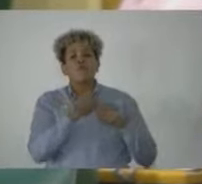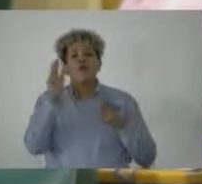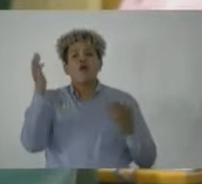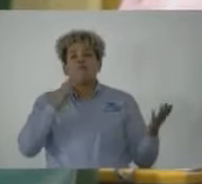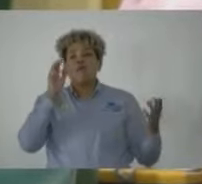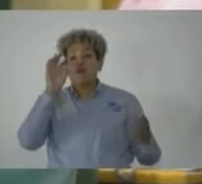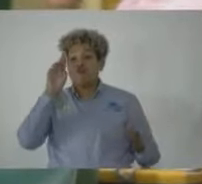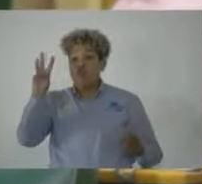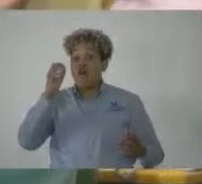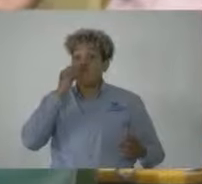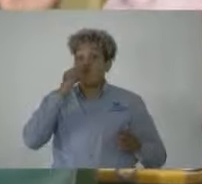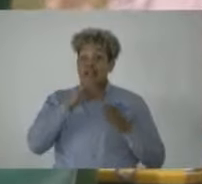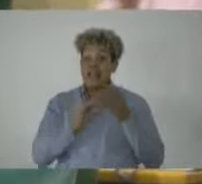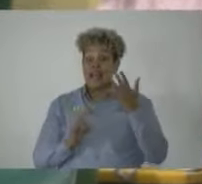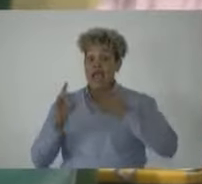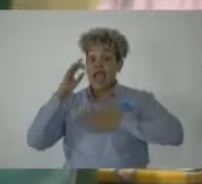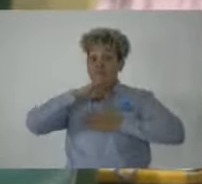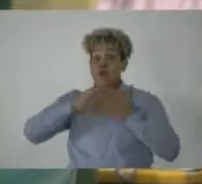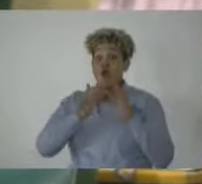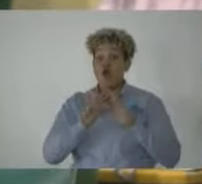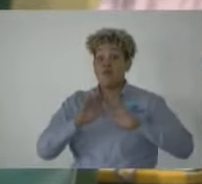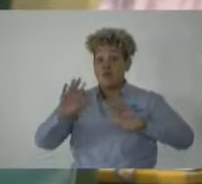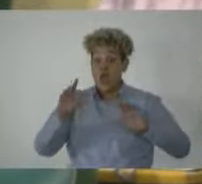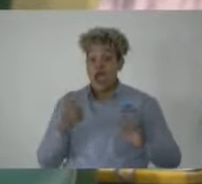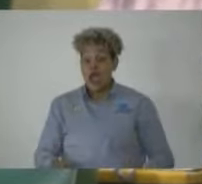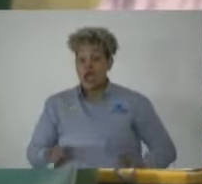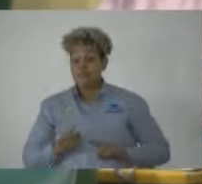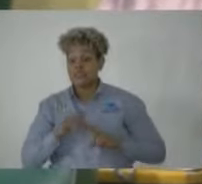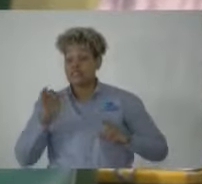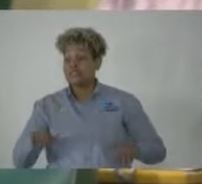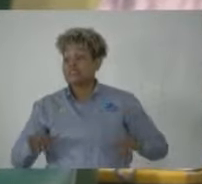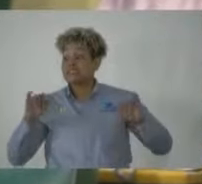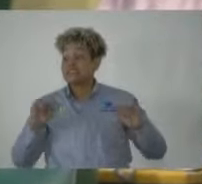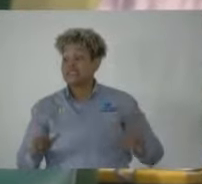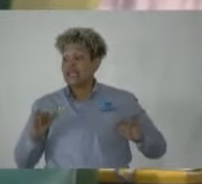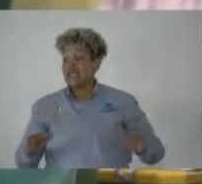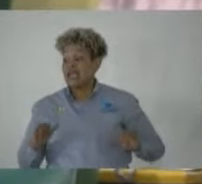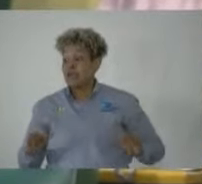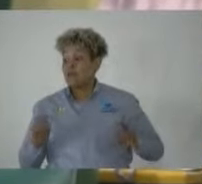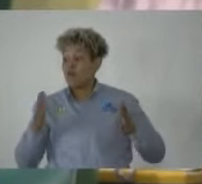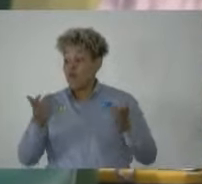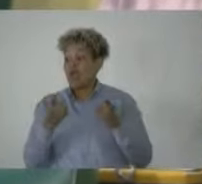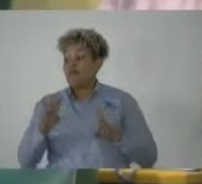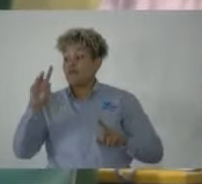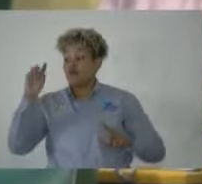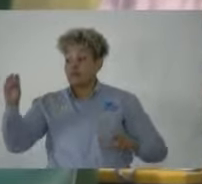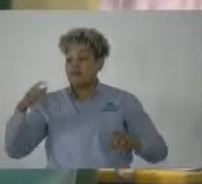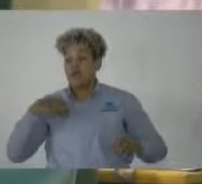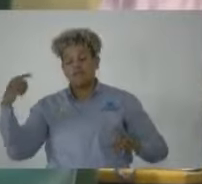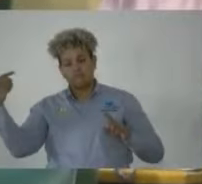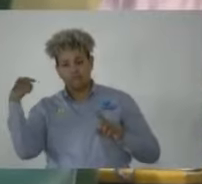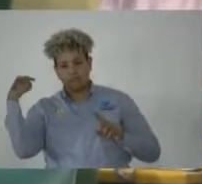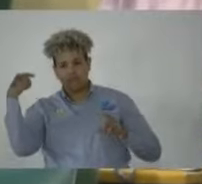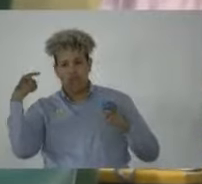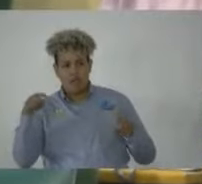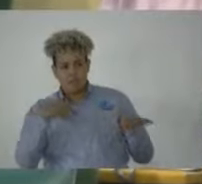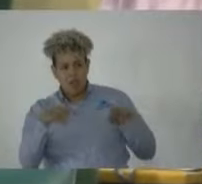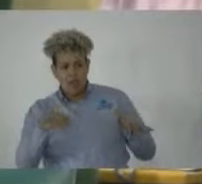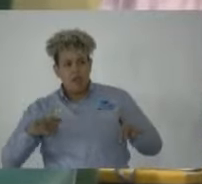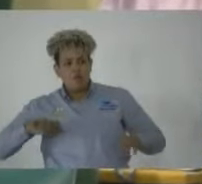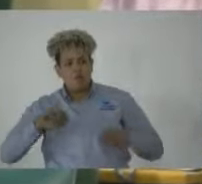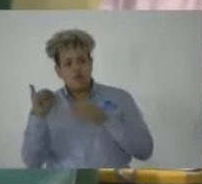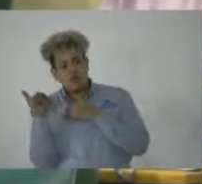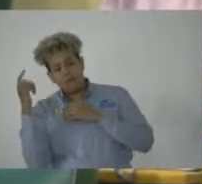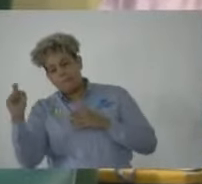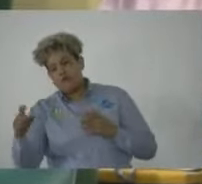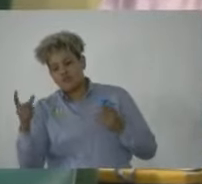foods originating in CARICOM, it is the same way that the WTO, having pointed it out, Madam Speaker, we are